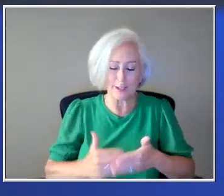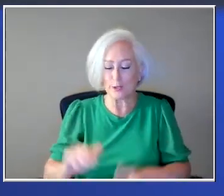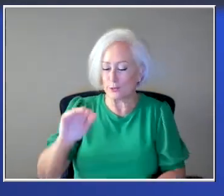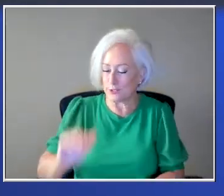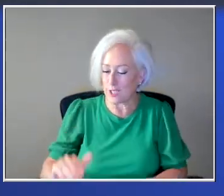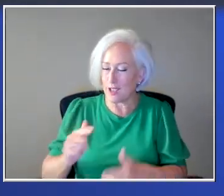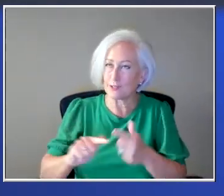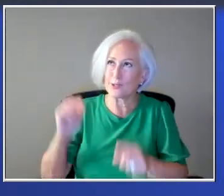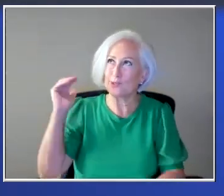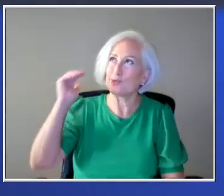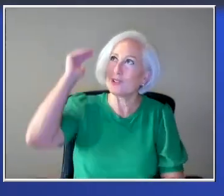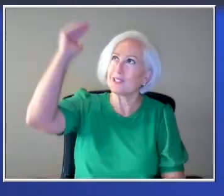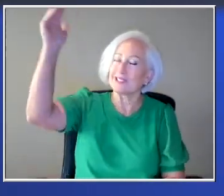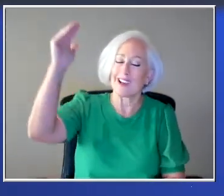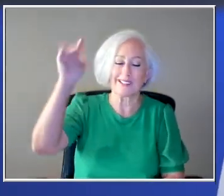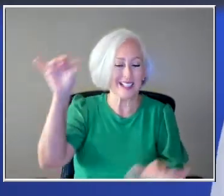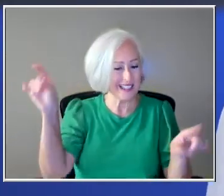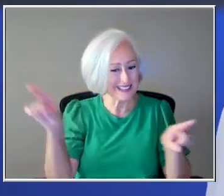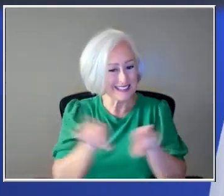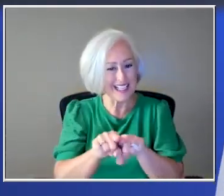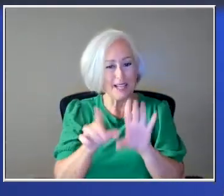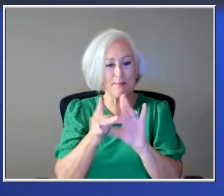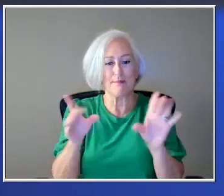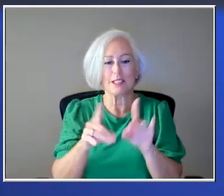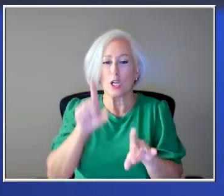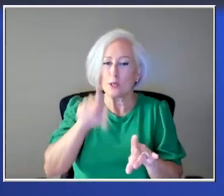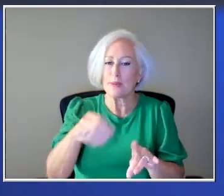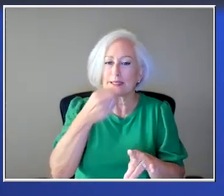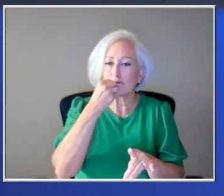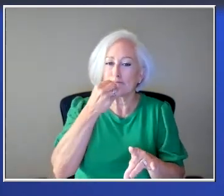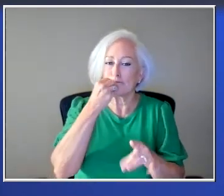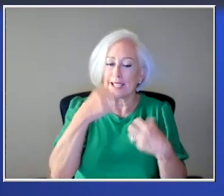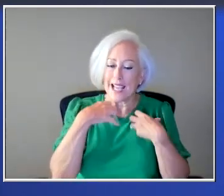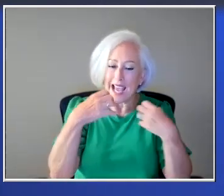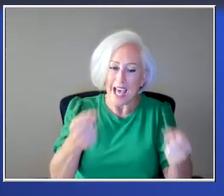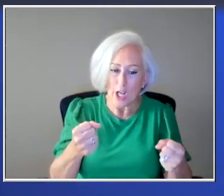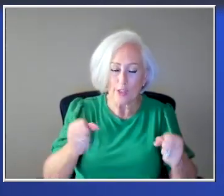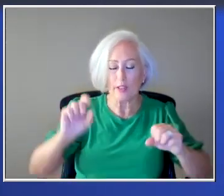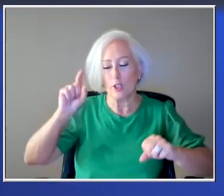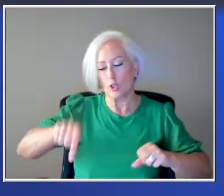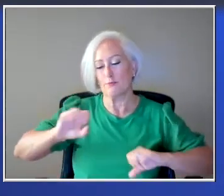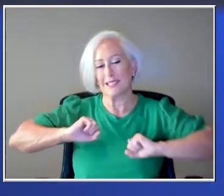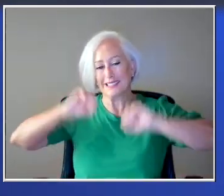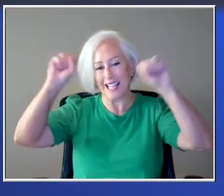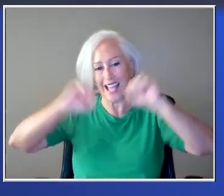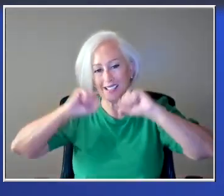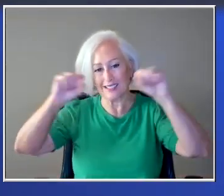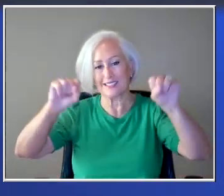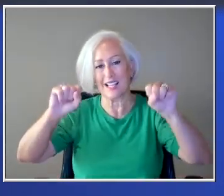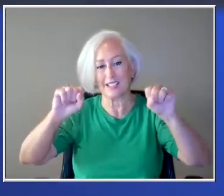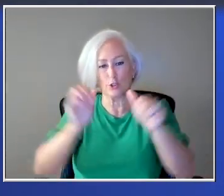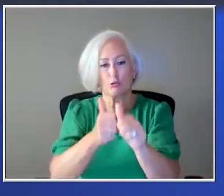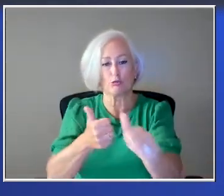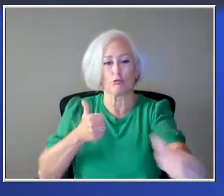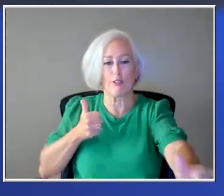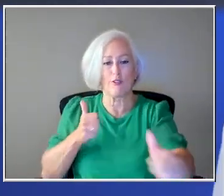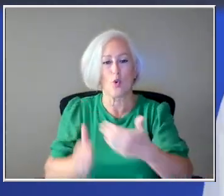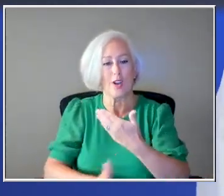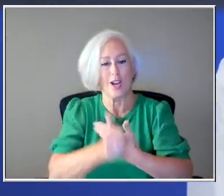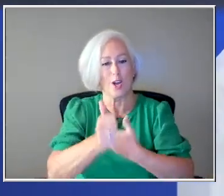We have to eat healthy foods, get exercise to mitigate whatever risk all of us carry